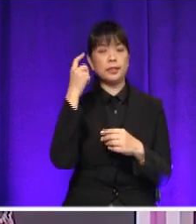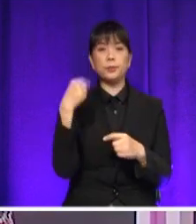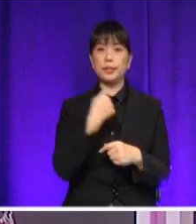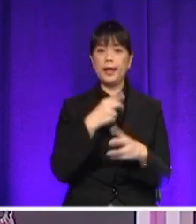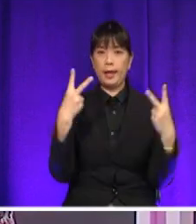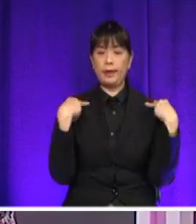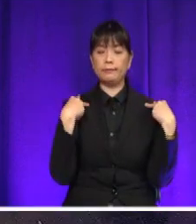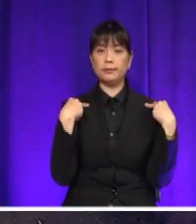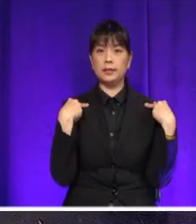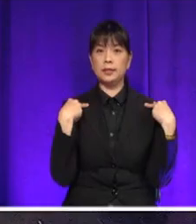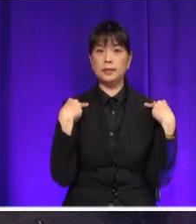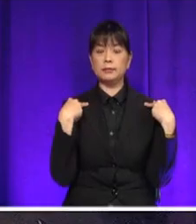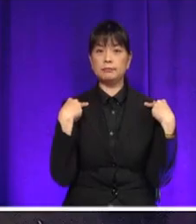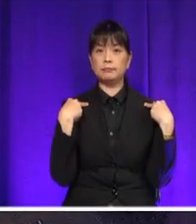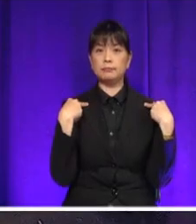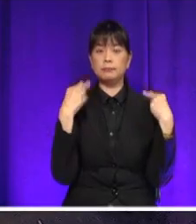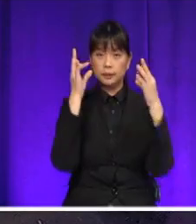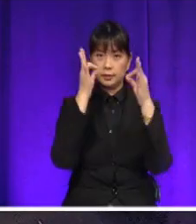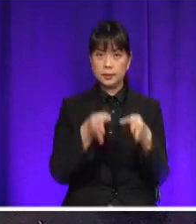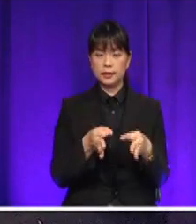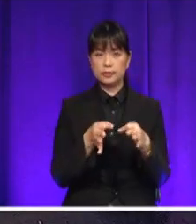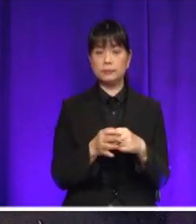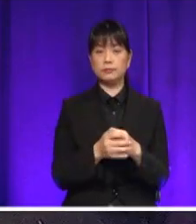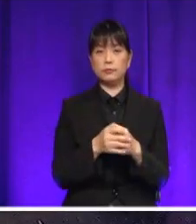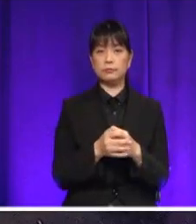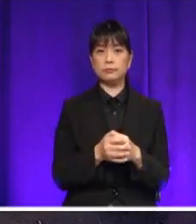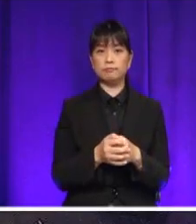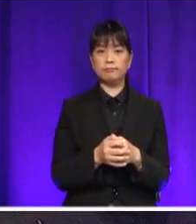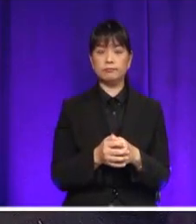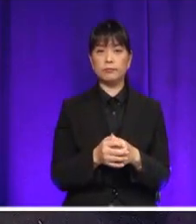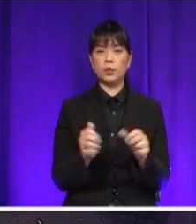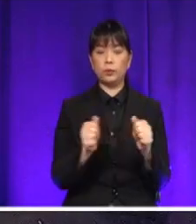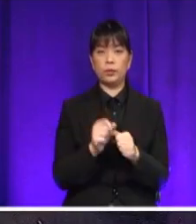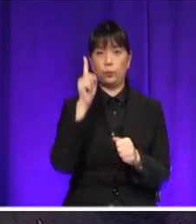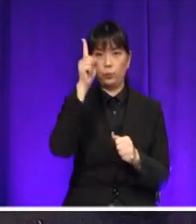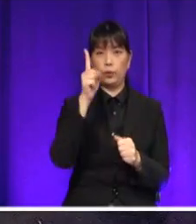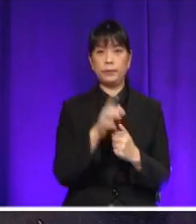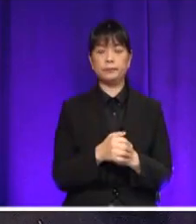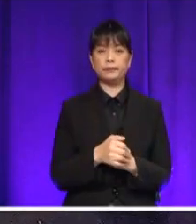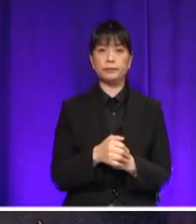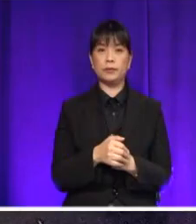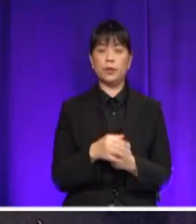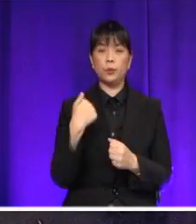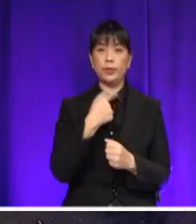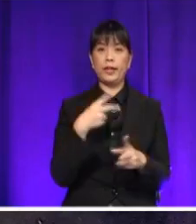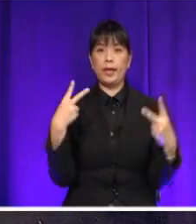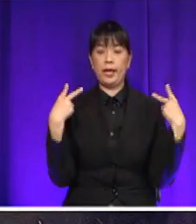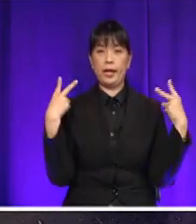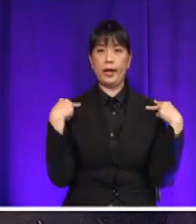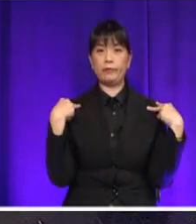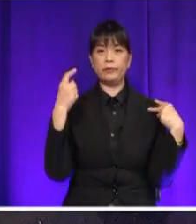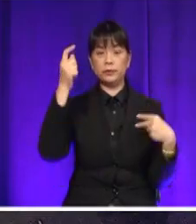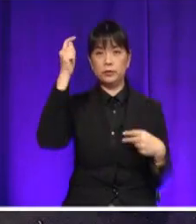So we are going for Sharwina's idea? Yes, I think so. For that 1 million ringgit? Yes, with that 1 million ringgit, we're going to have the toilets paved